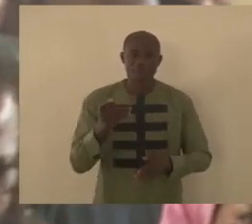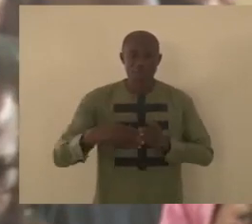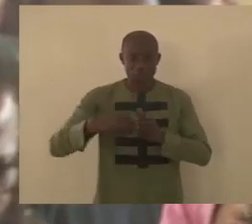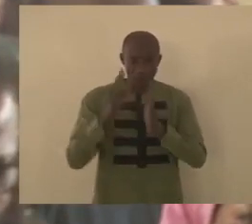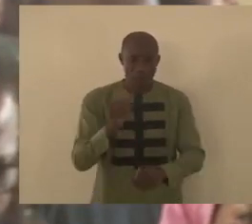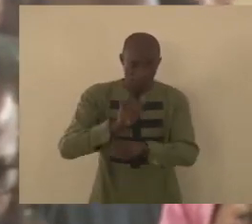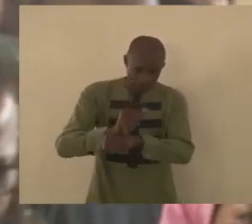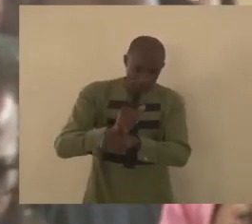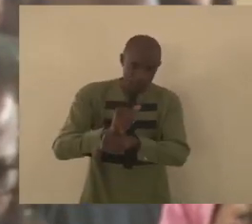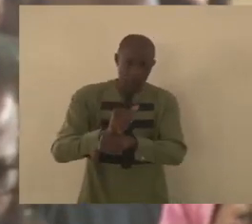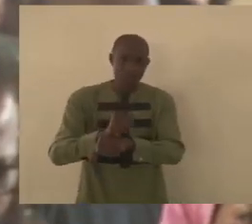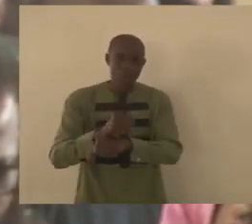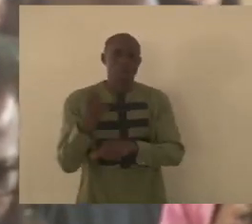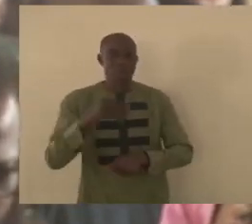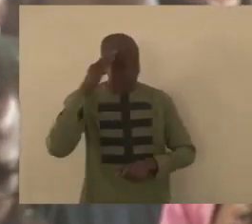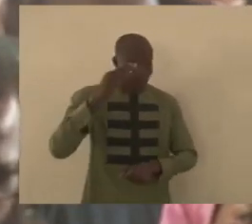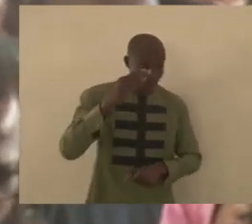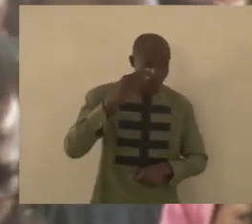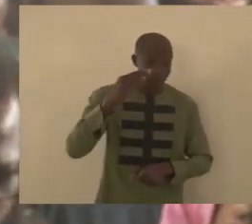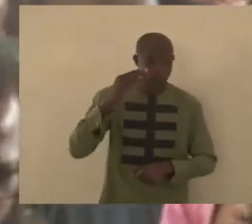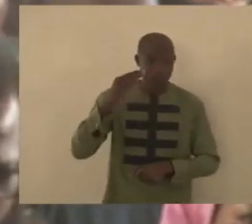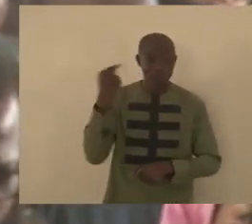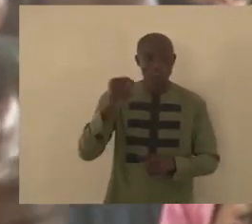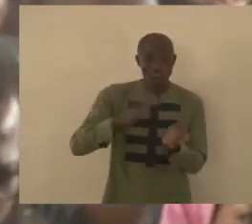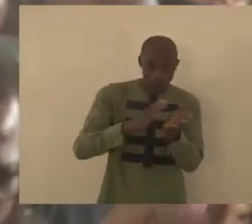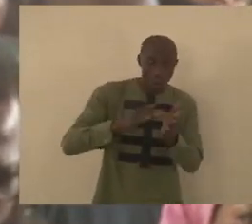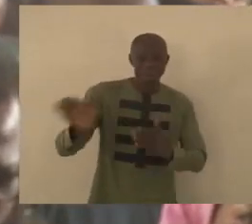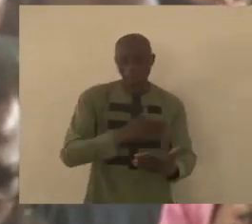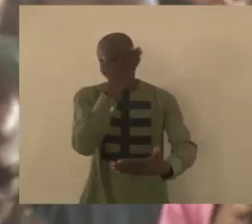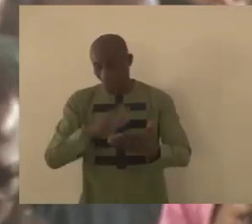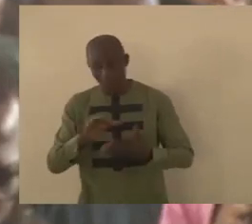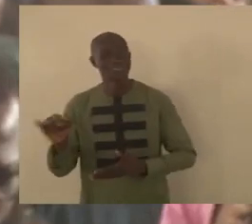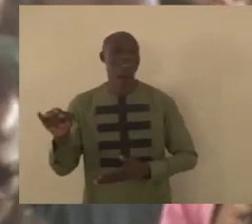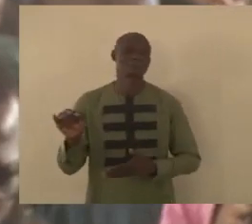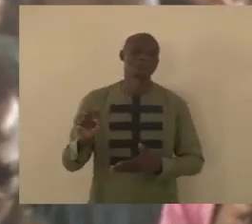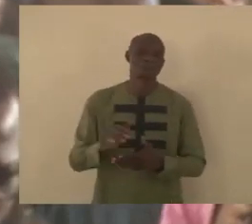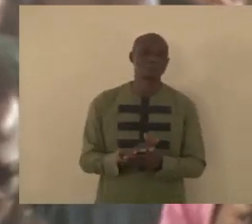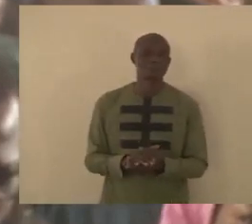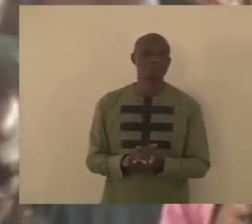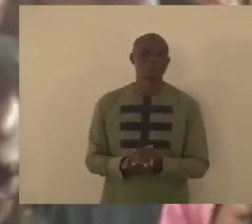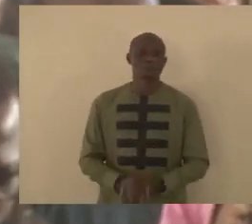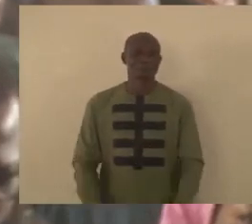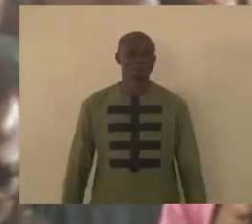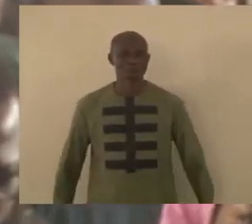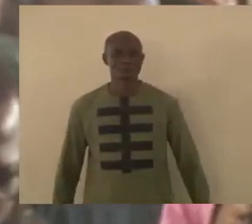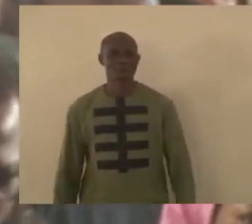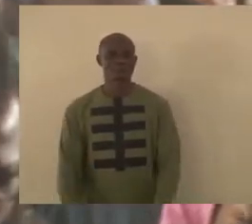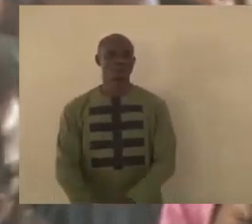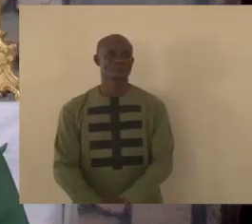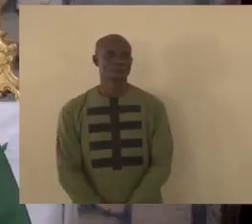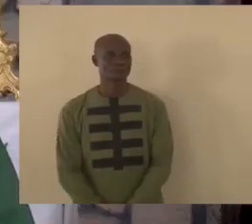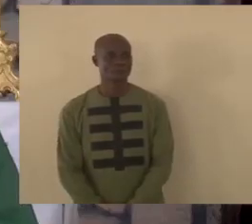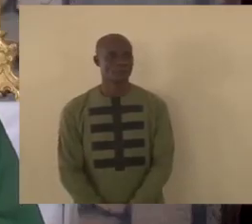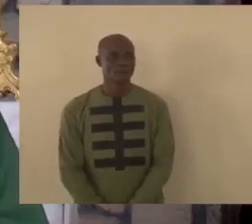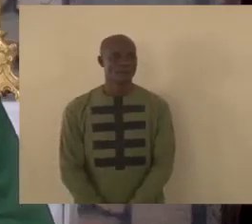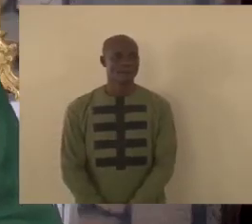walk. The accolades, the praise singing and all that. Thank you. Thank